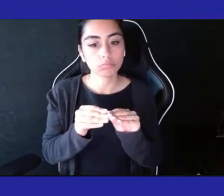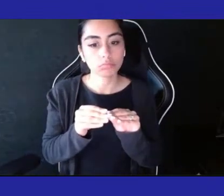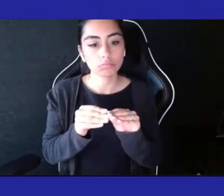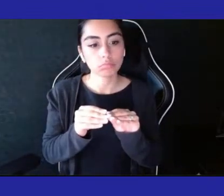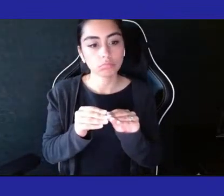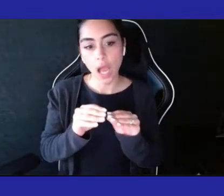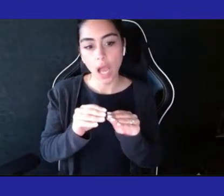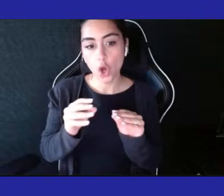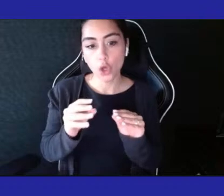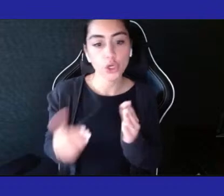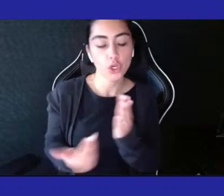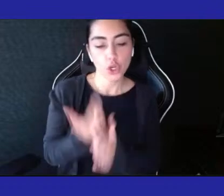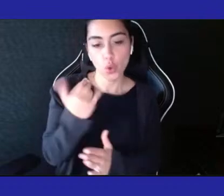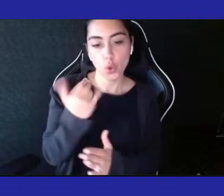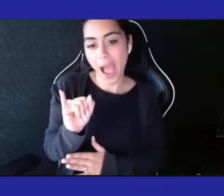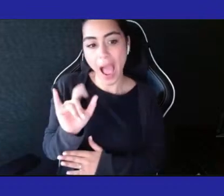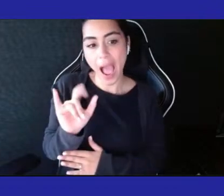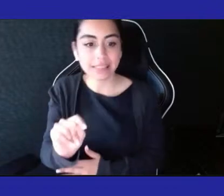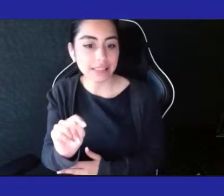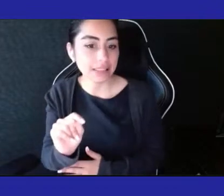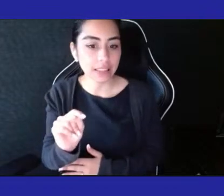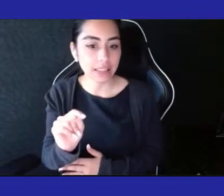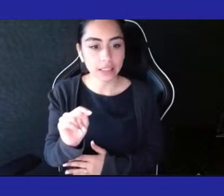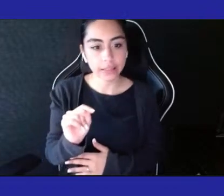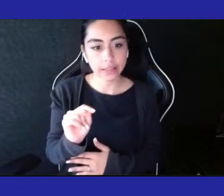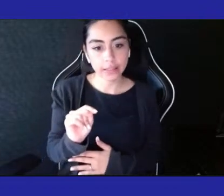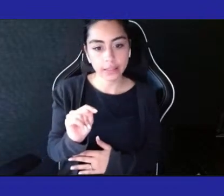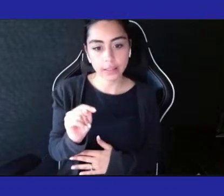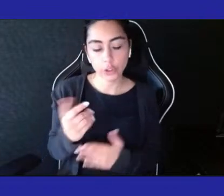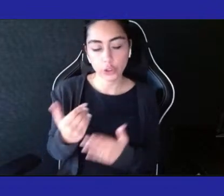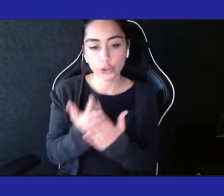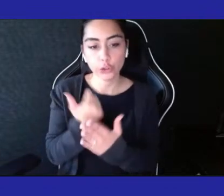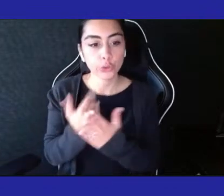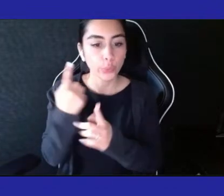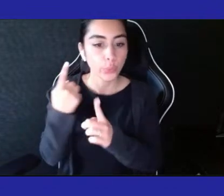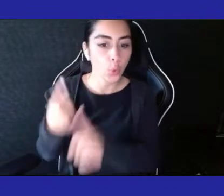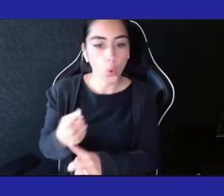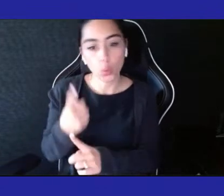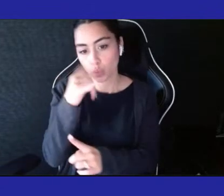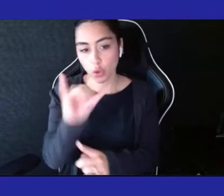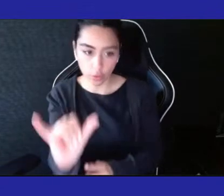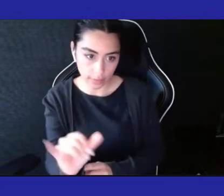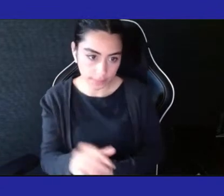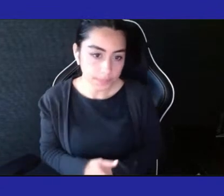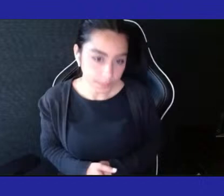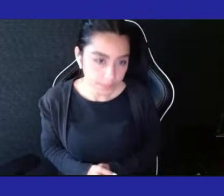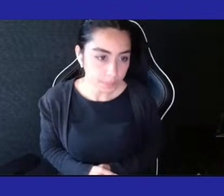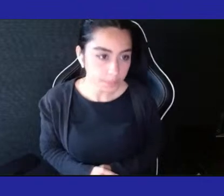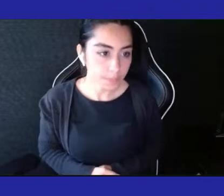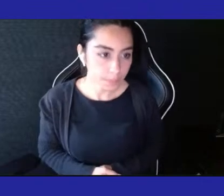IT-related financial sustainability measure to replace this one will be.